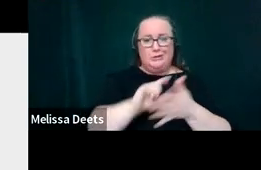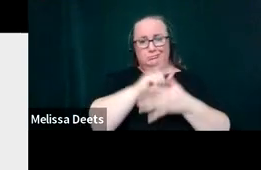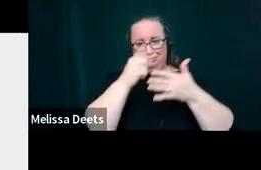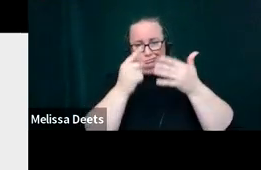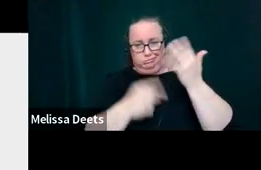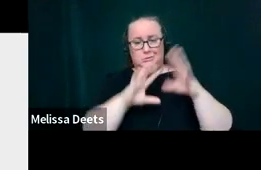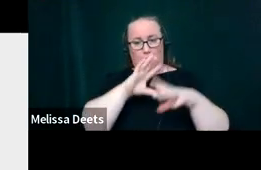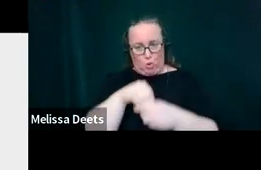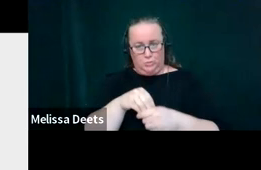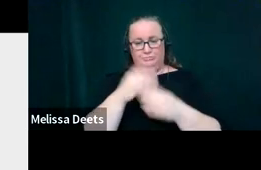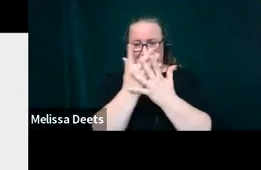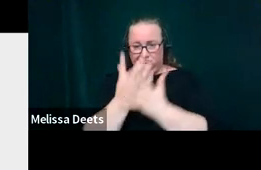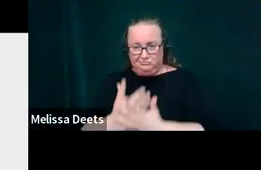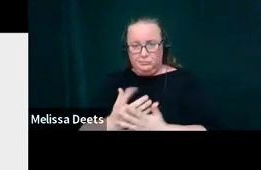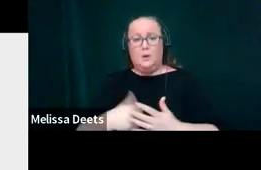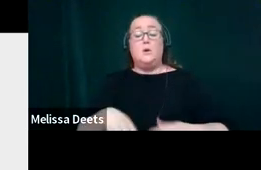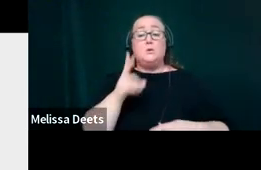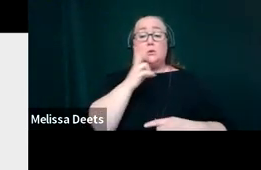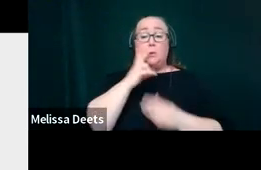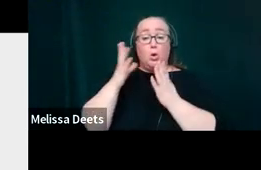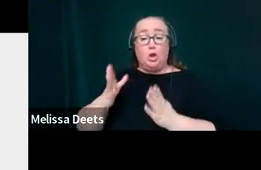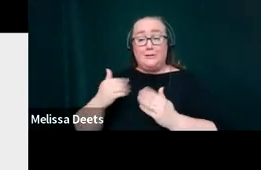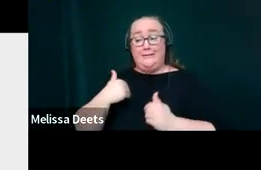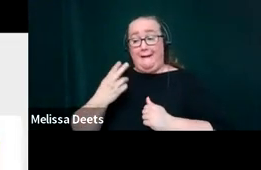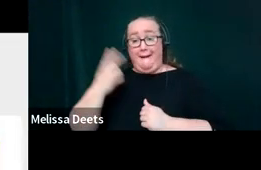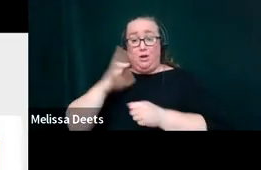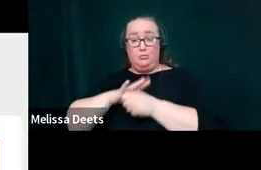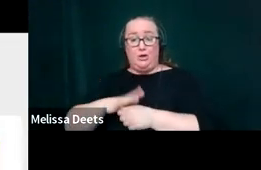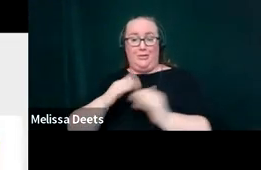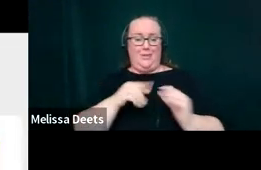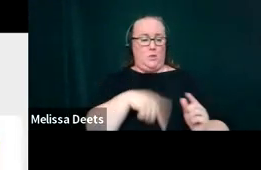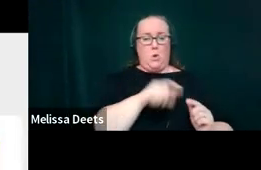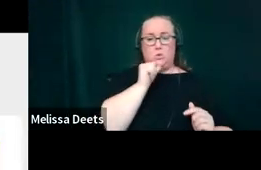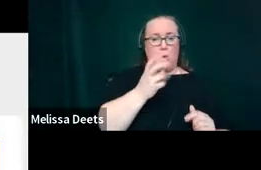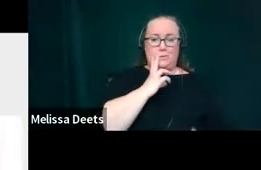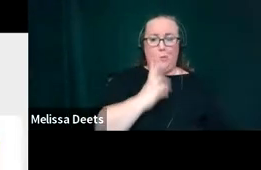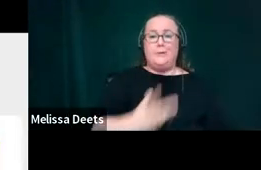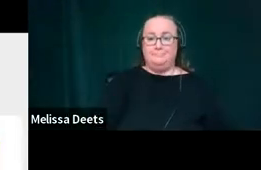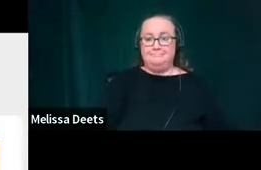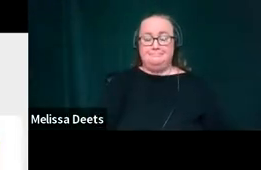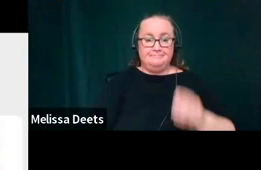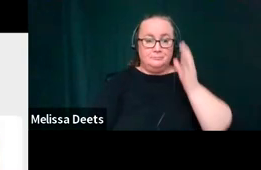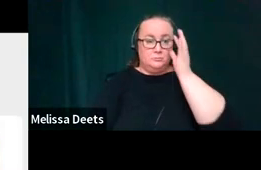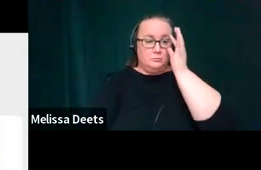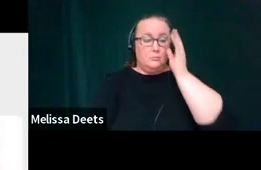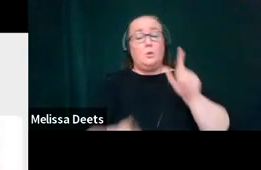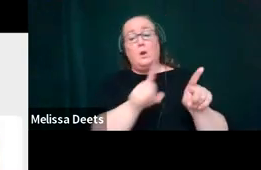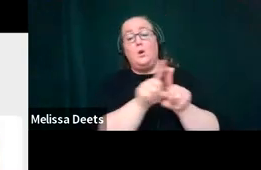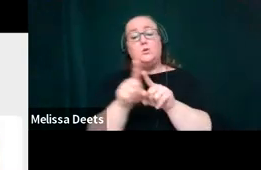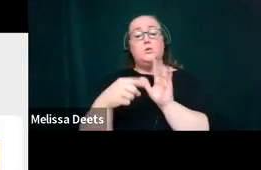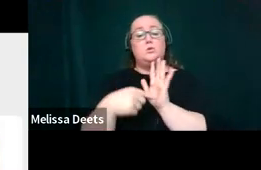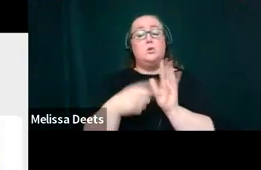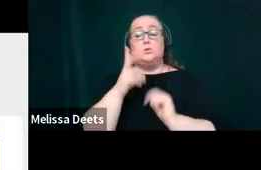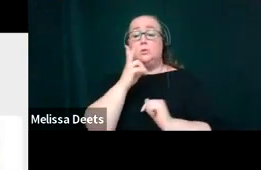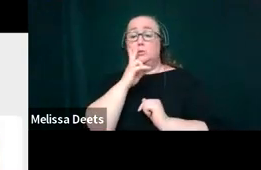So smokers tend to have higher pressures than non-smokers. This study found that smoking more led